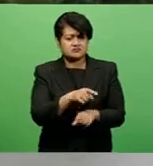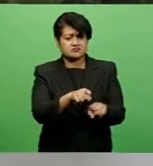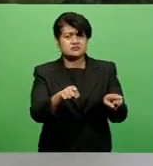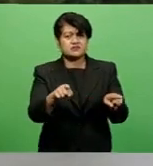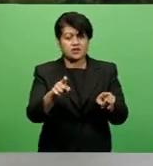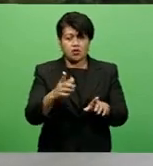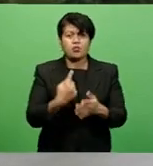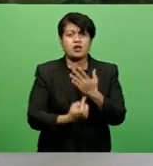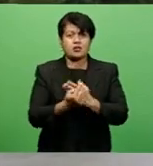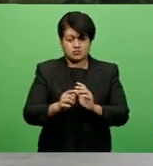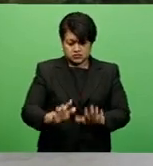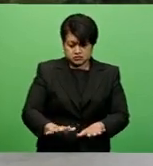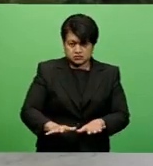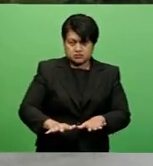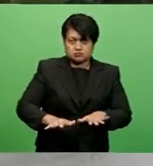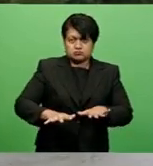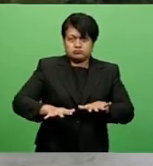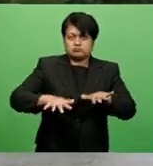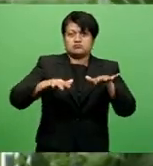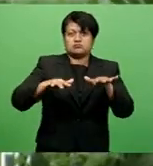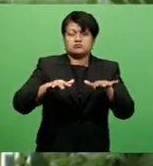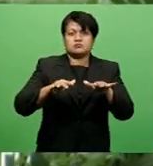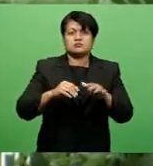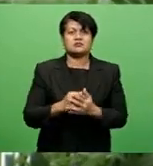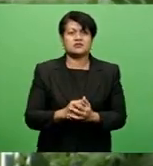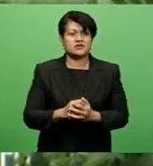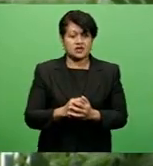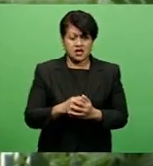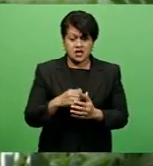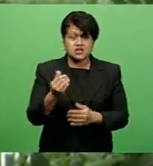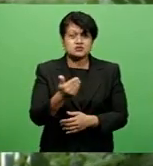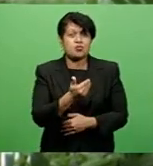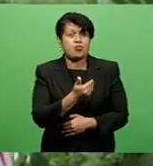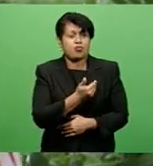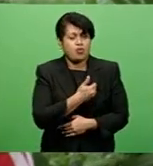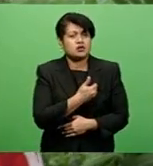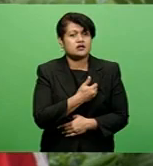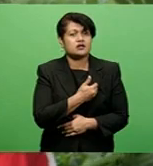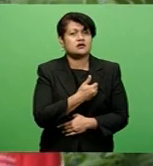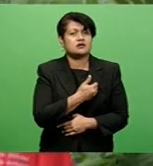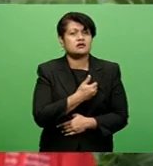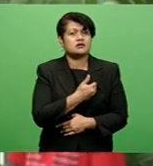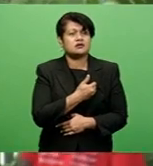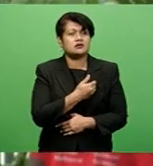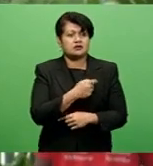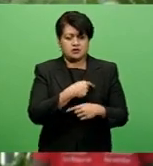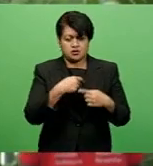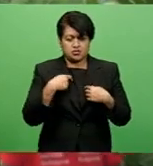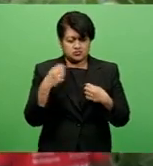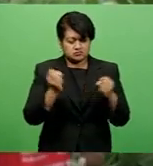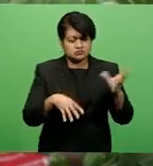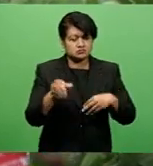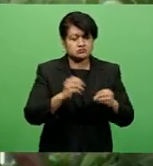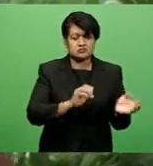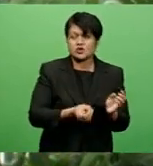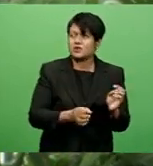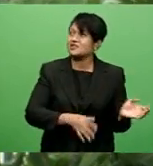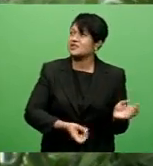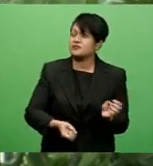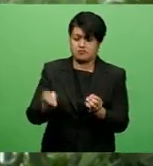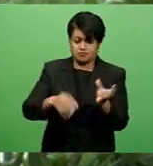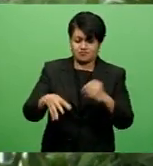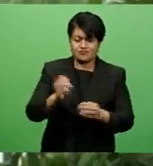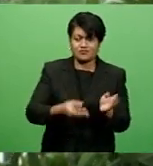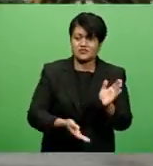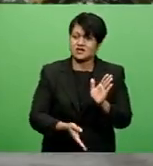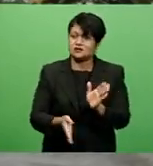rising waters. Since this morning, we've been putting our stuffs up, packing them